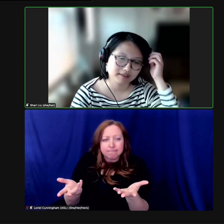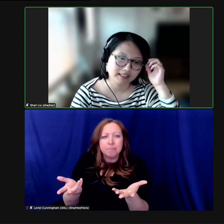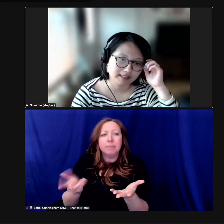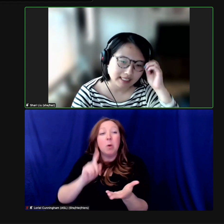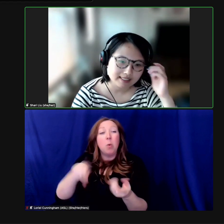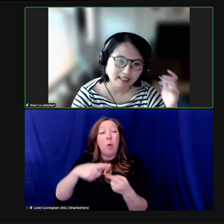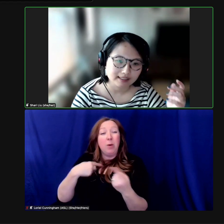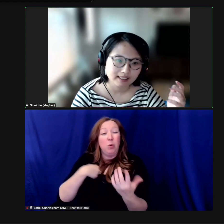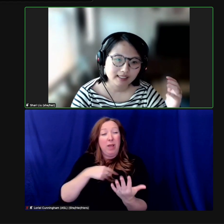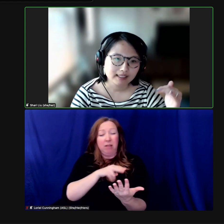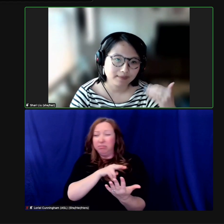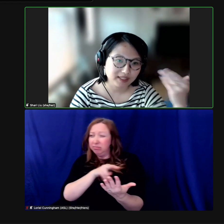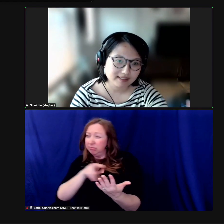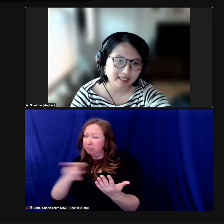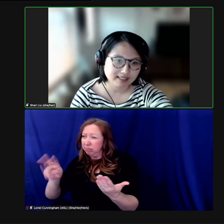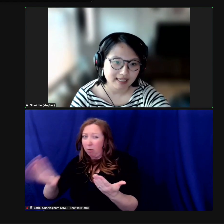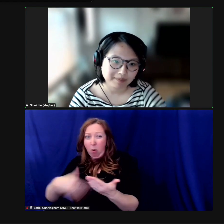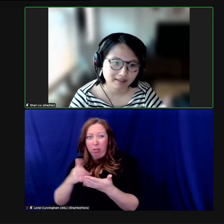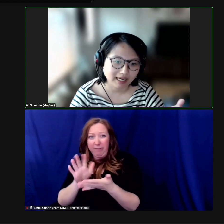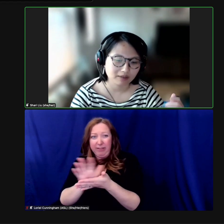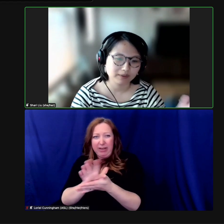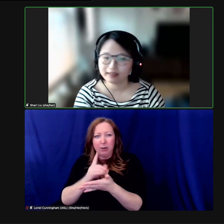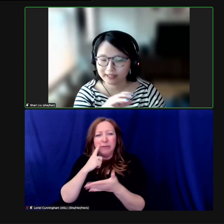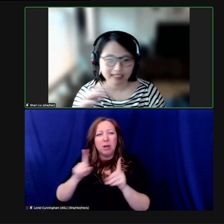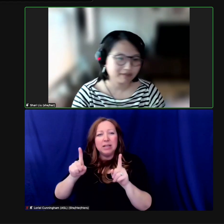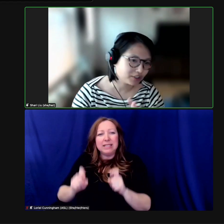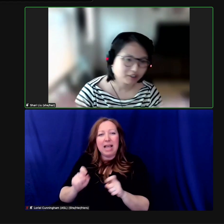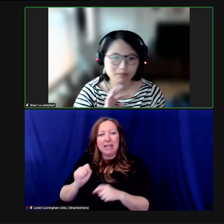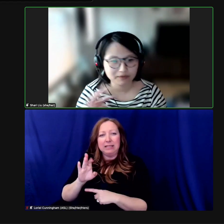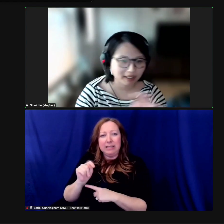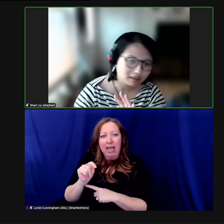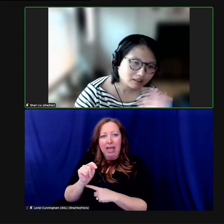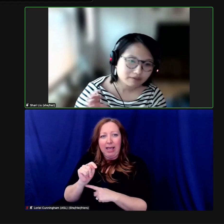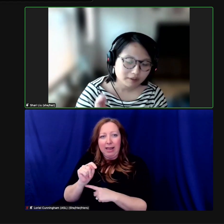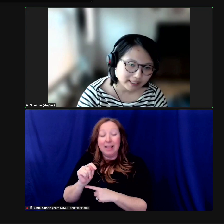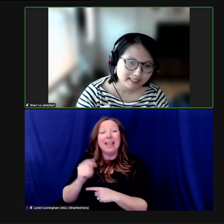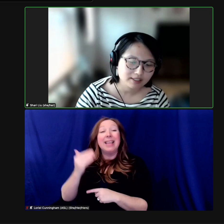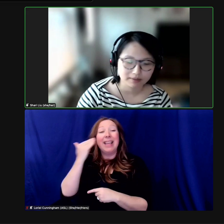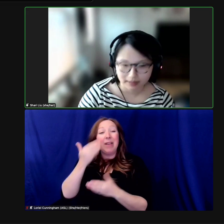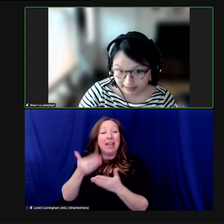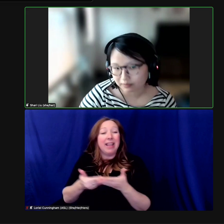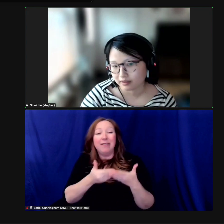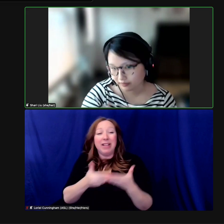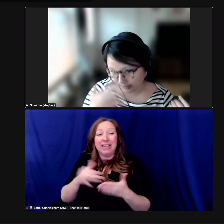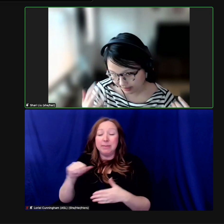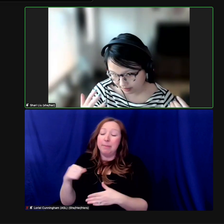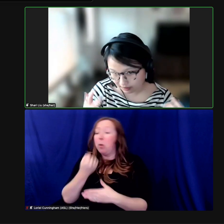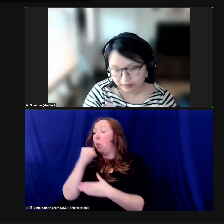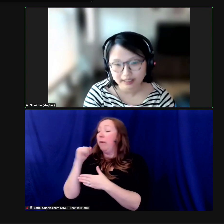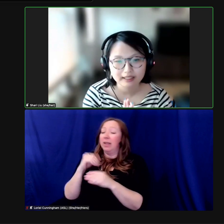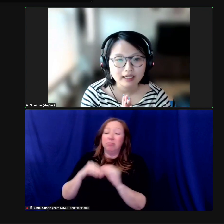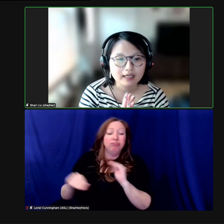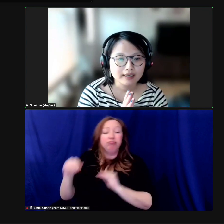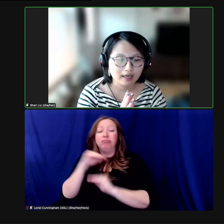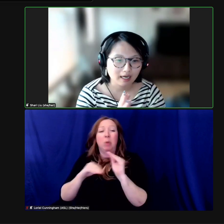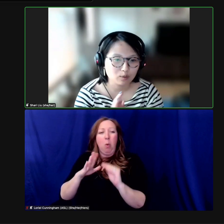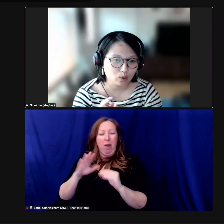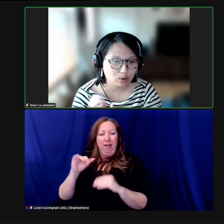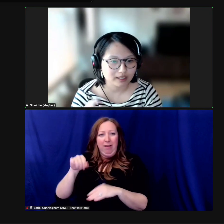the videos in the test set, these cases happen a lot when the infant's just moving all over the place, or again, when the face is